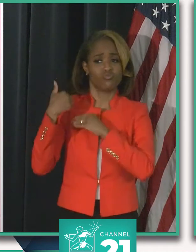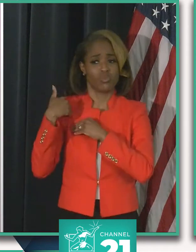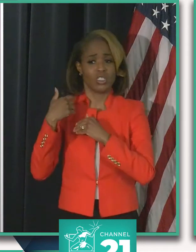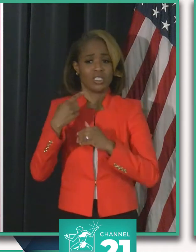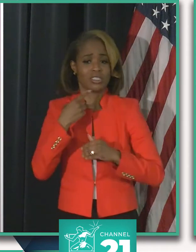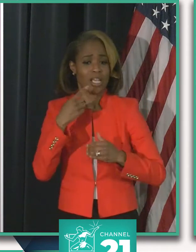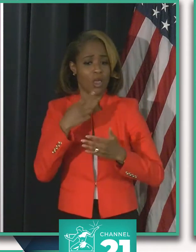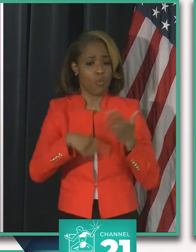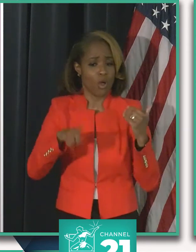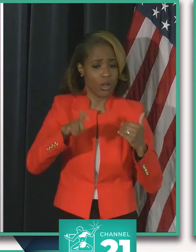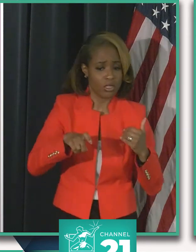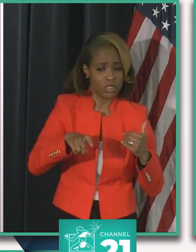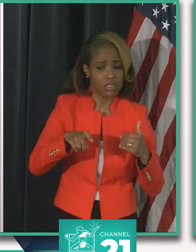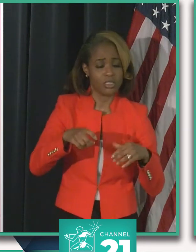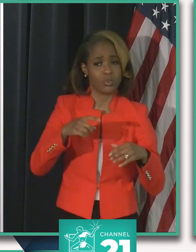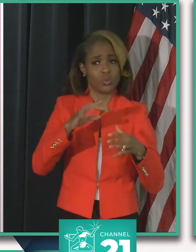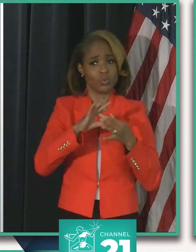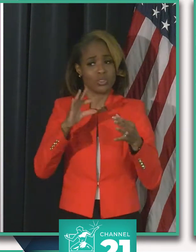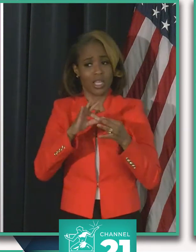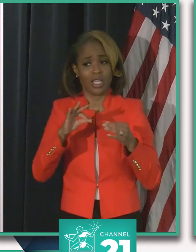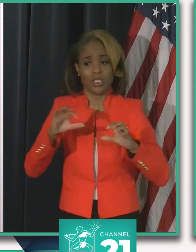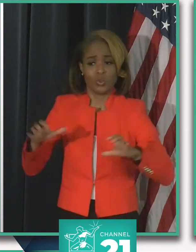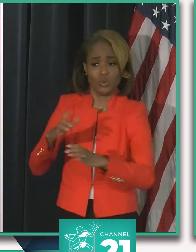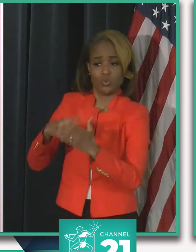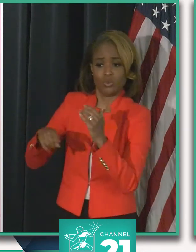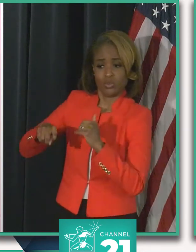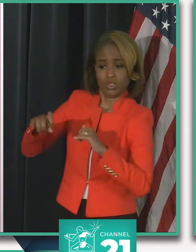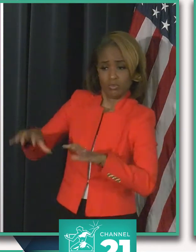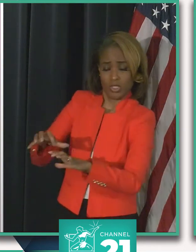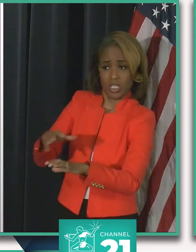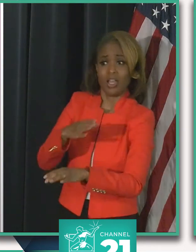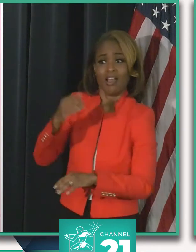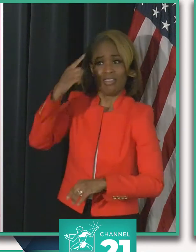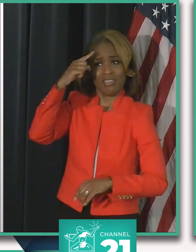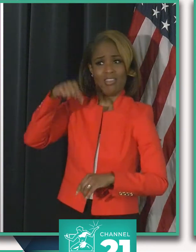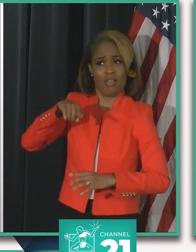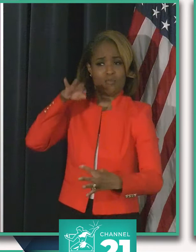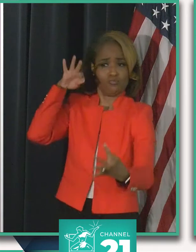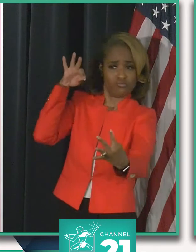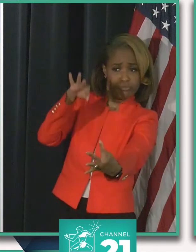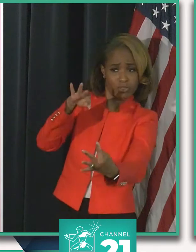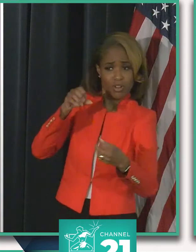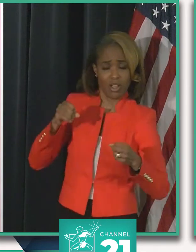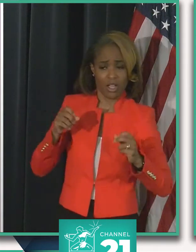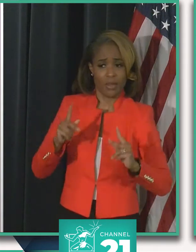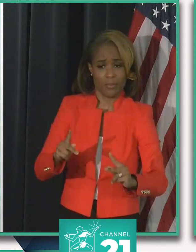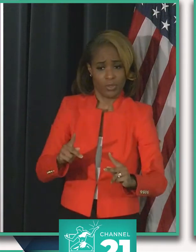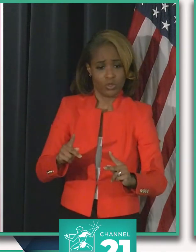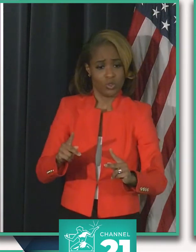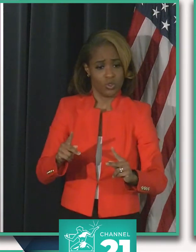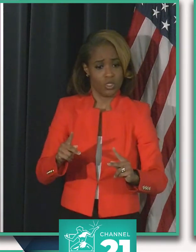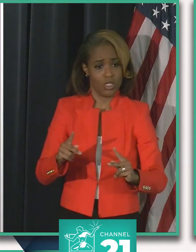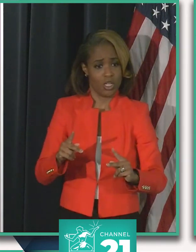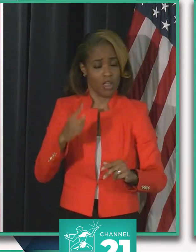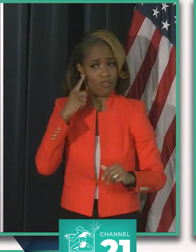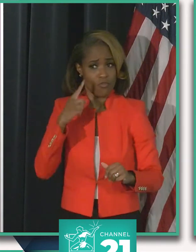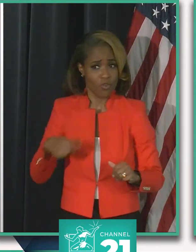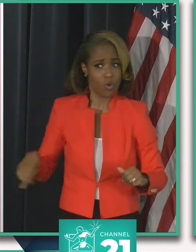and do the things that need to be done. And I think that this is a perfect opportunity for you to,